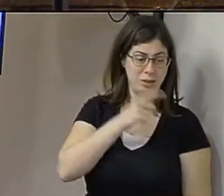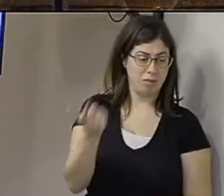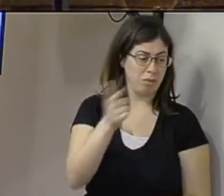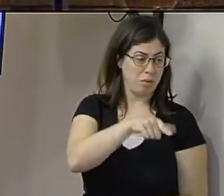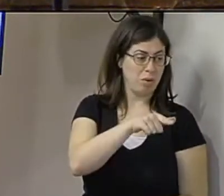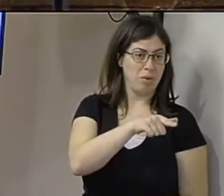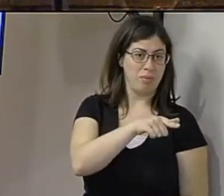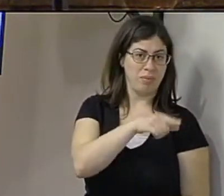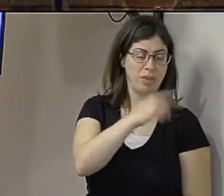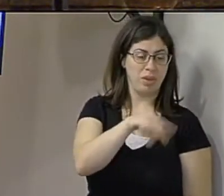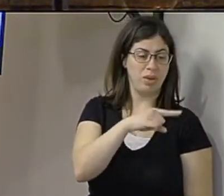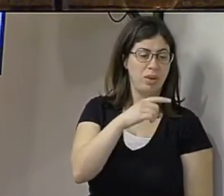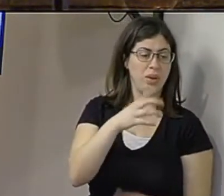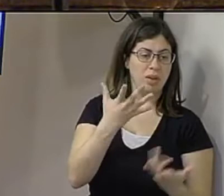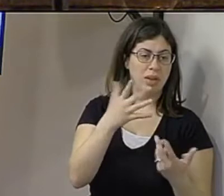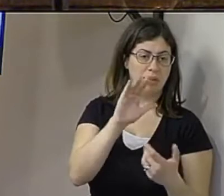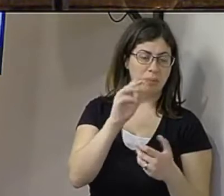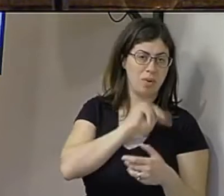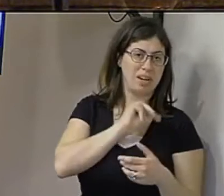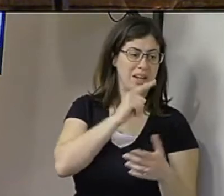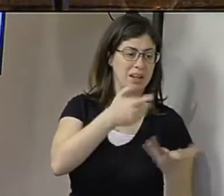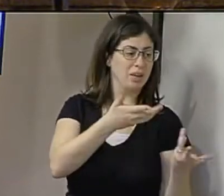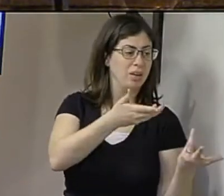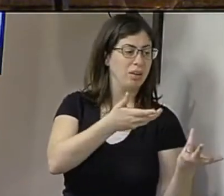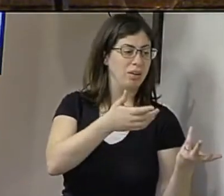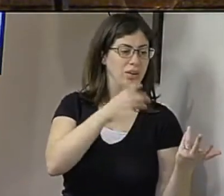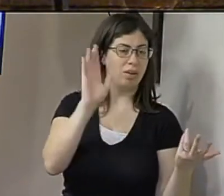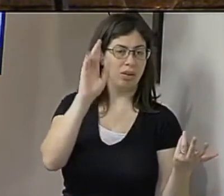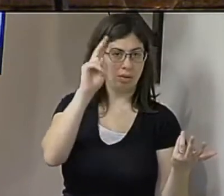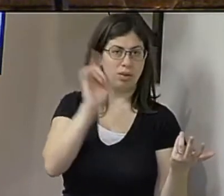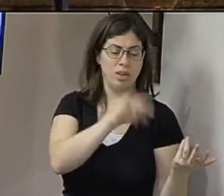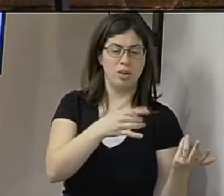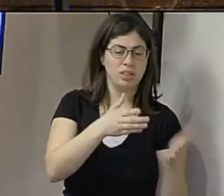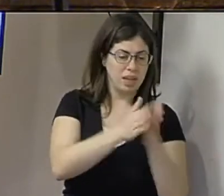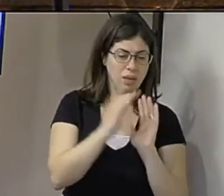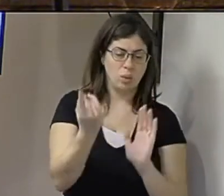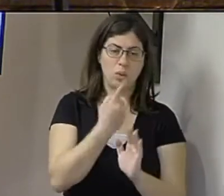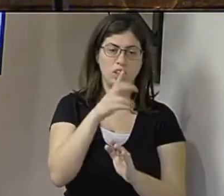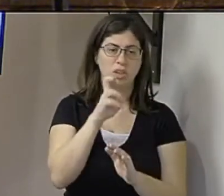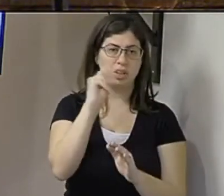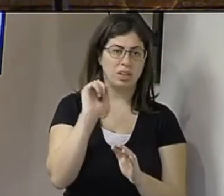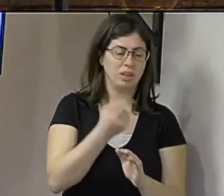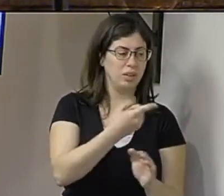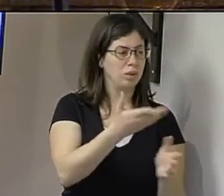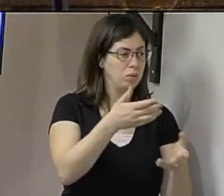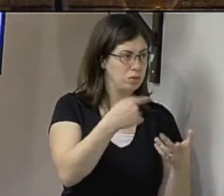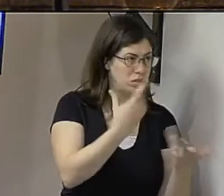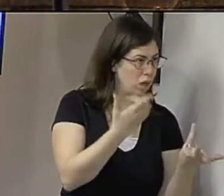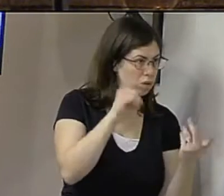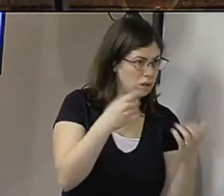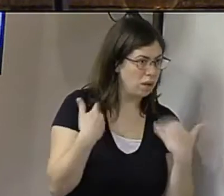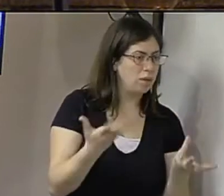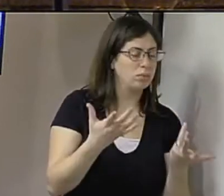uncle of Mordecai, who had taken her as his own daughter to go into the king, she asked for nothing except what Haggai, the king's eunuch, who had charge of the women, advised.